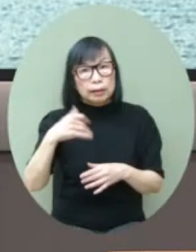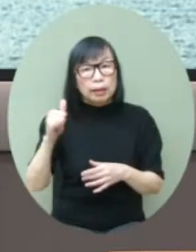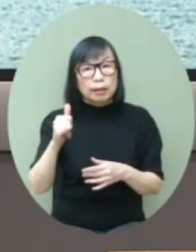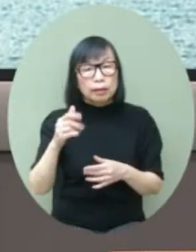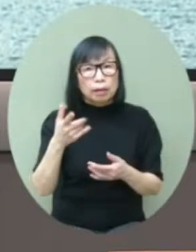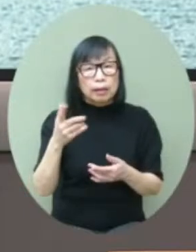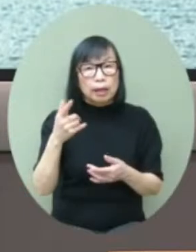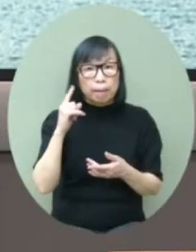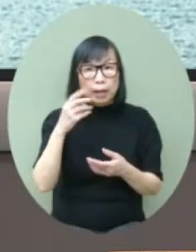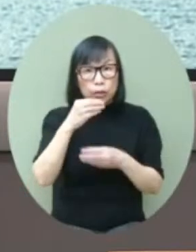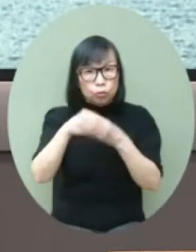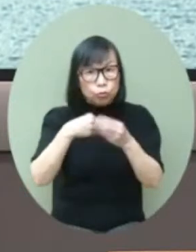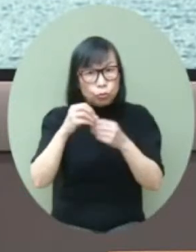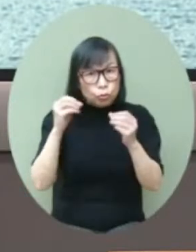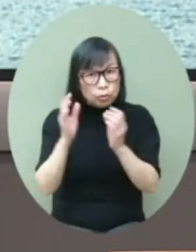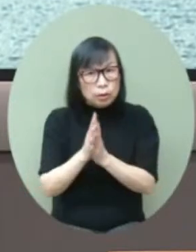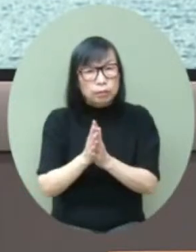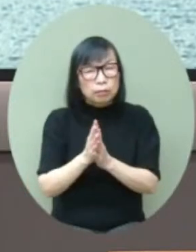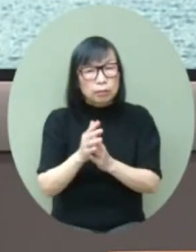hi.